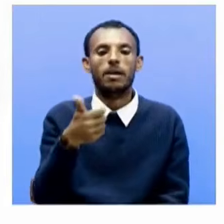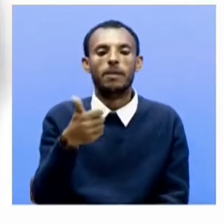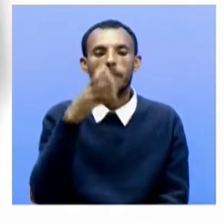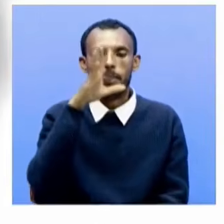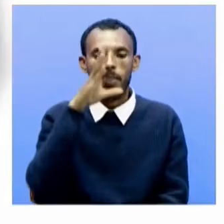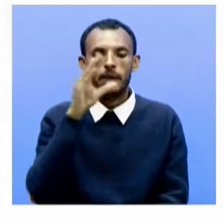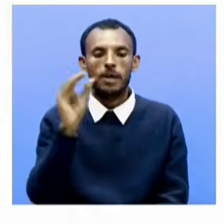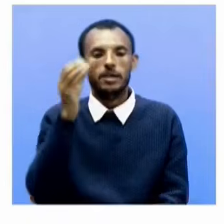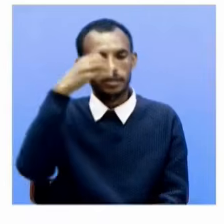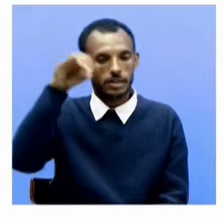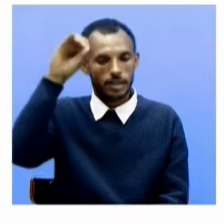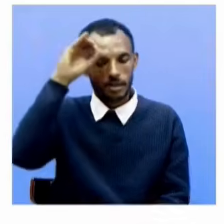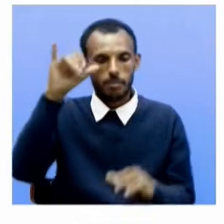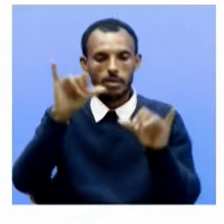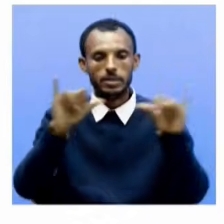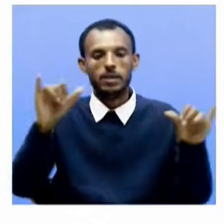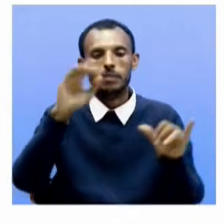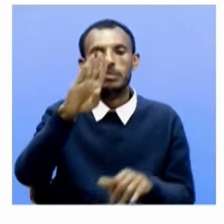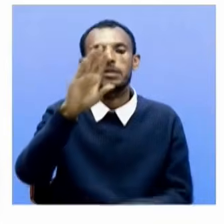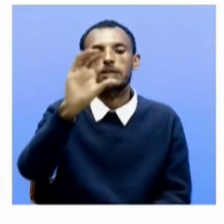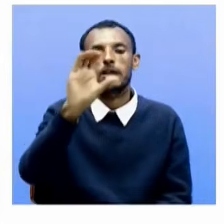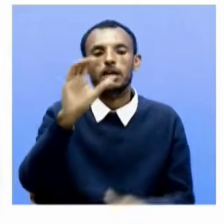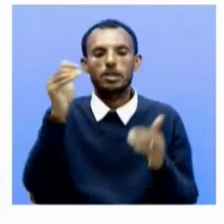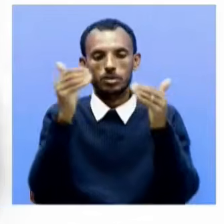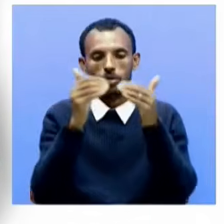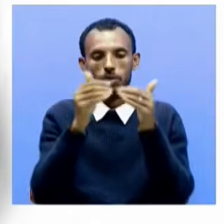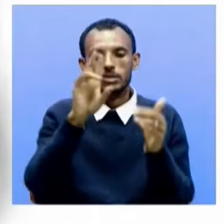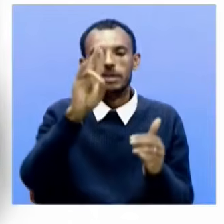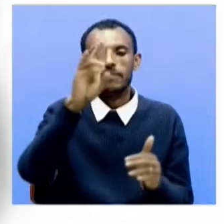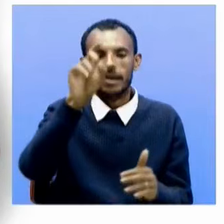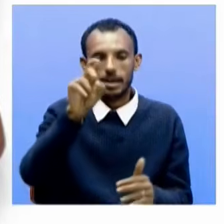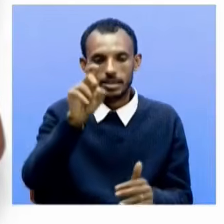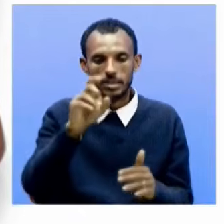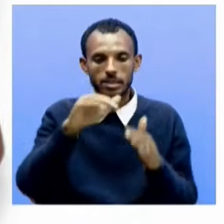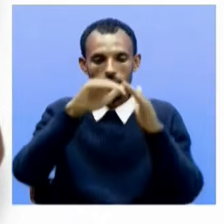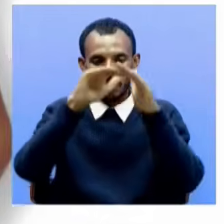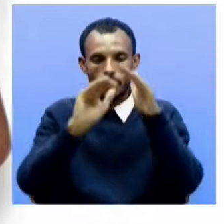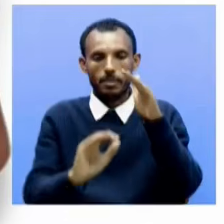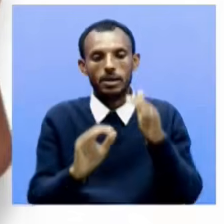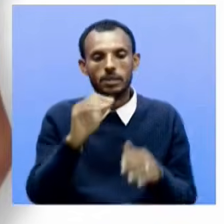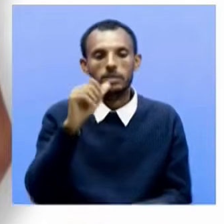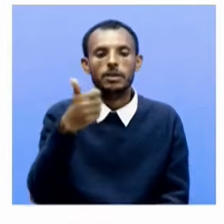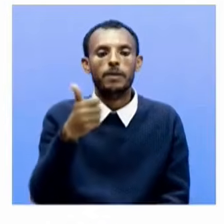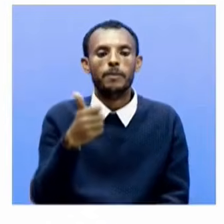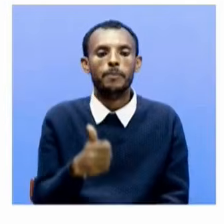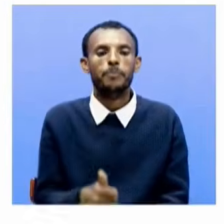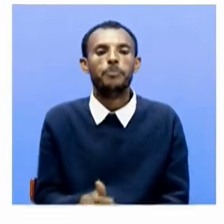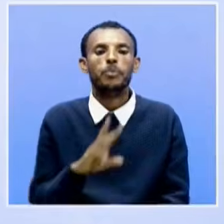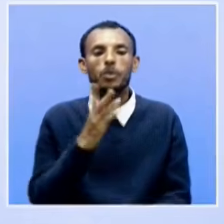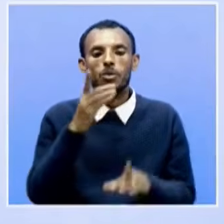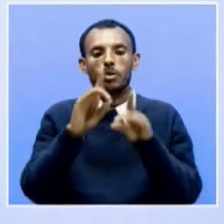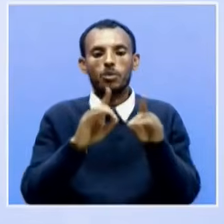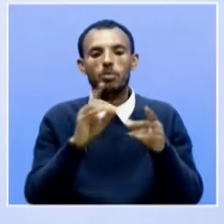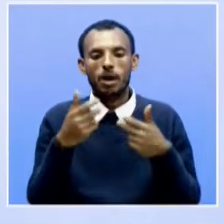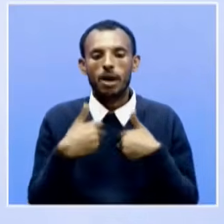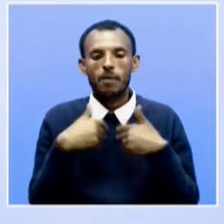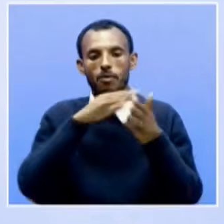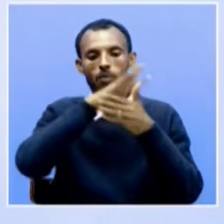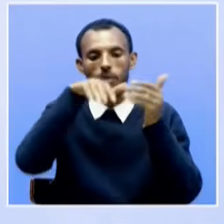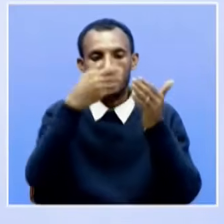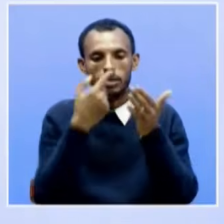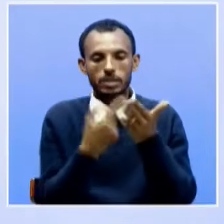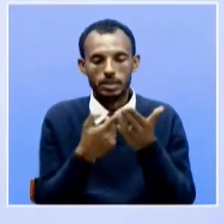and the degree measure of BC is 7x minus 10. Okay, we do have all this